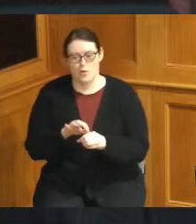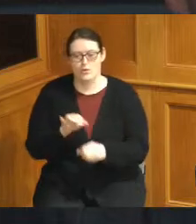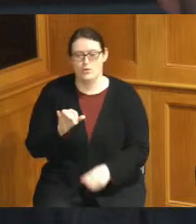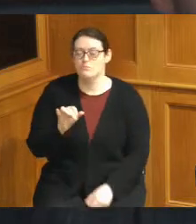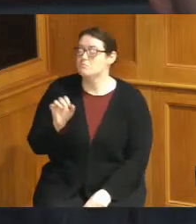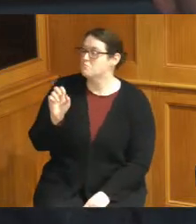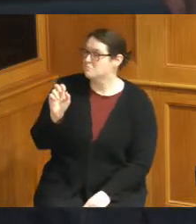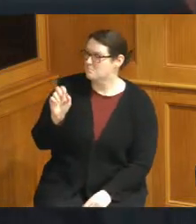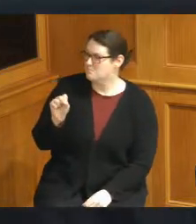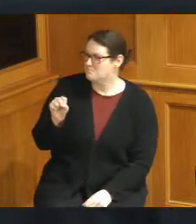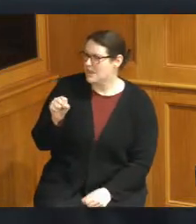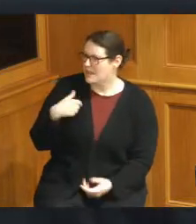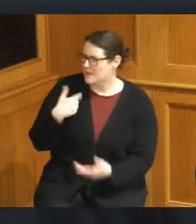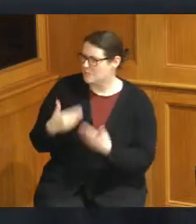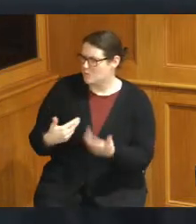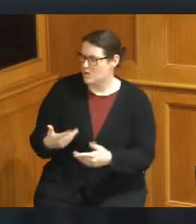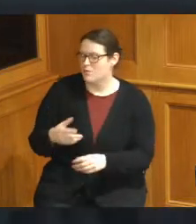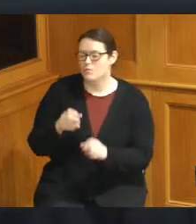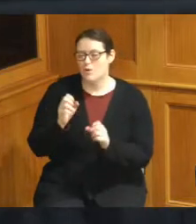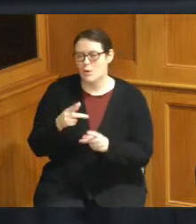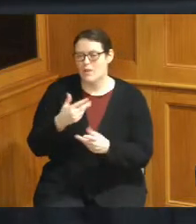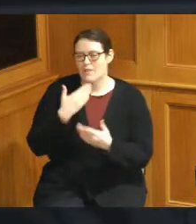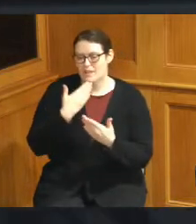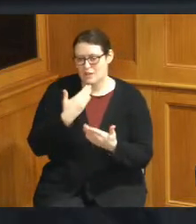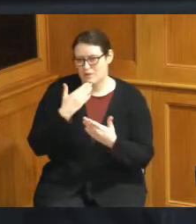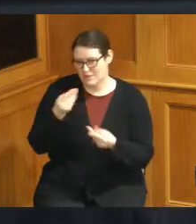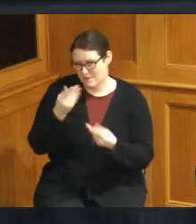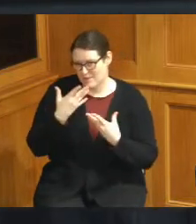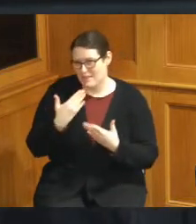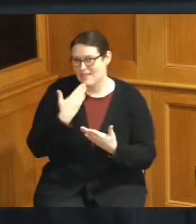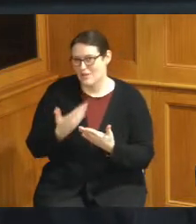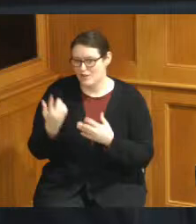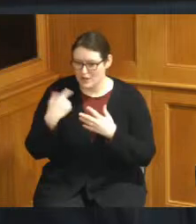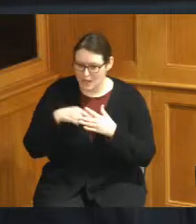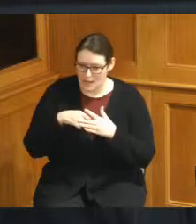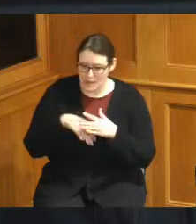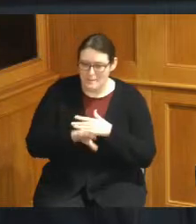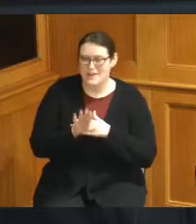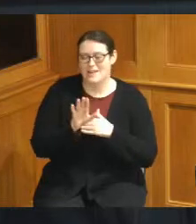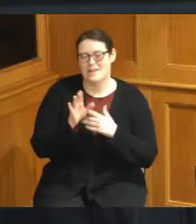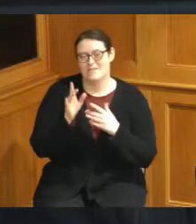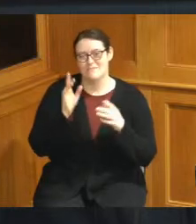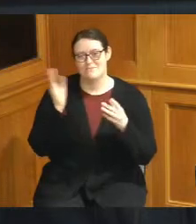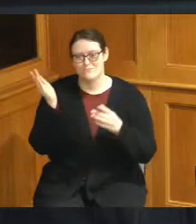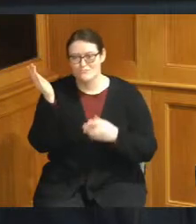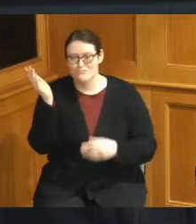the information. Appreciate Thank it. you. Okay. Thank you all for coming in. Really appreciate it. Exciting.